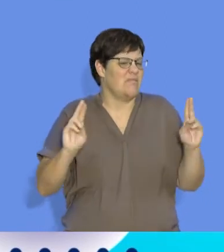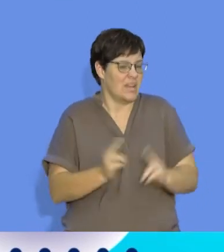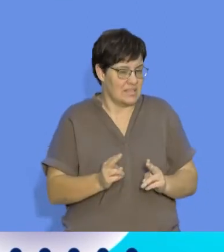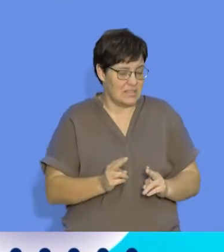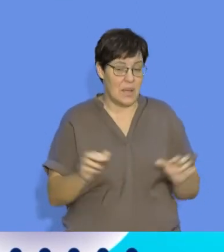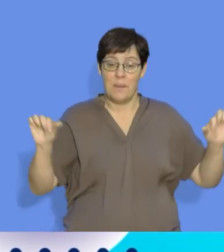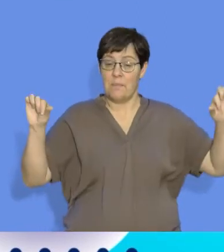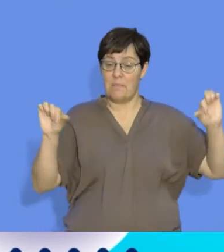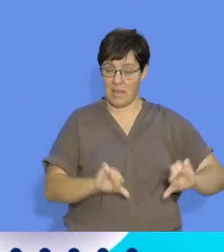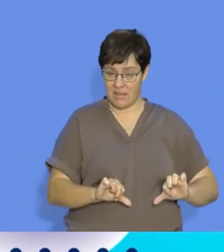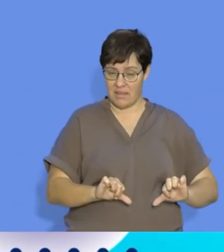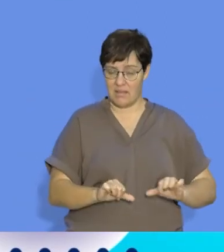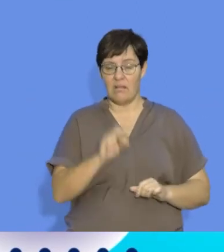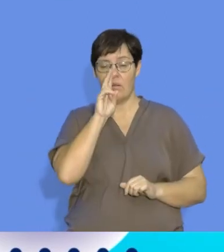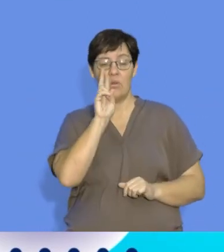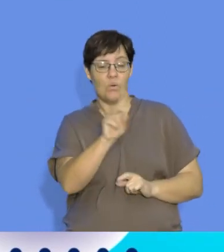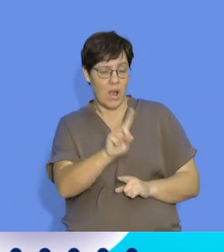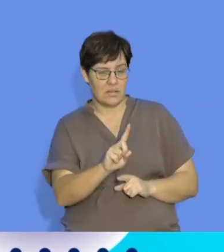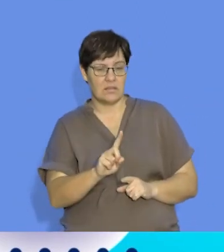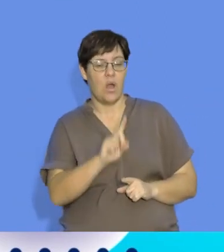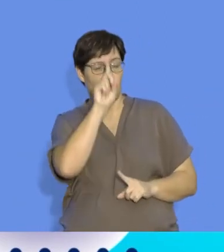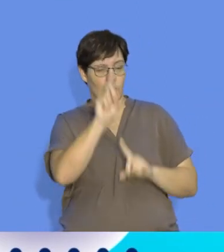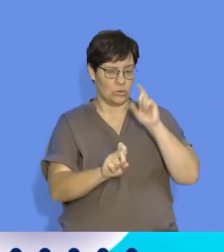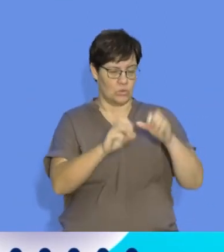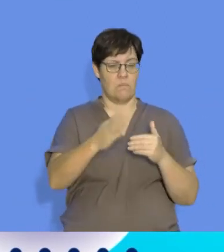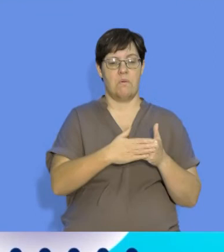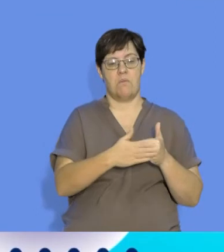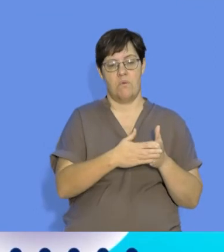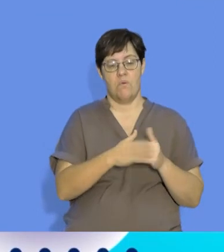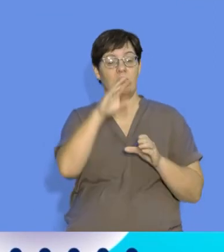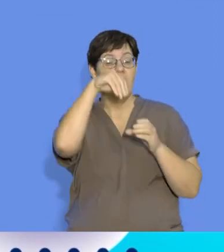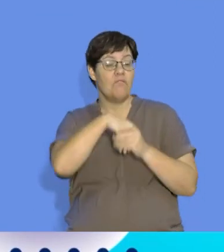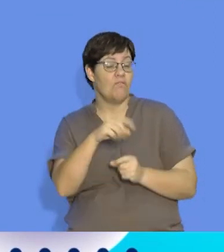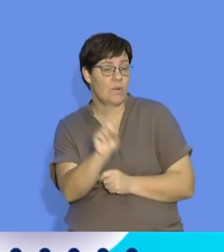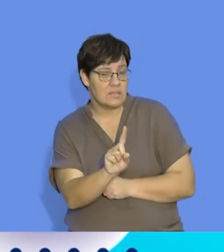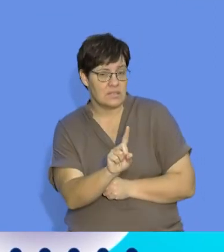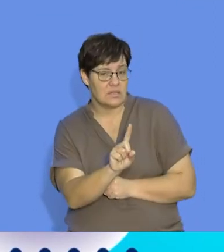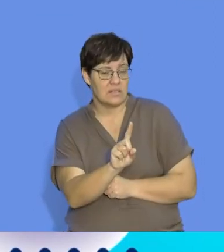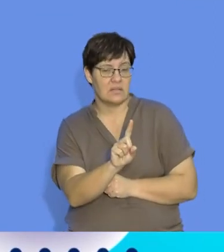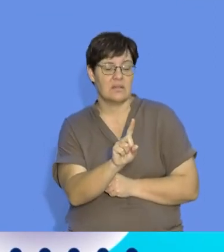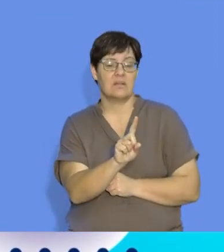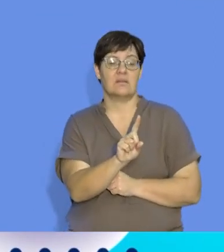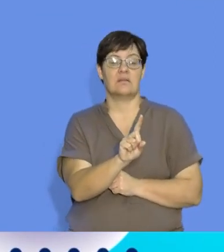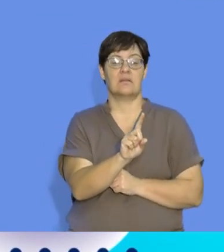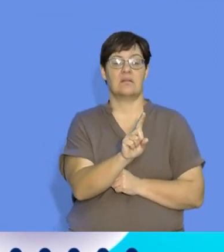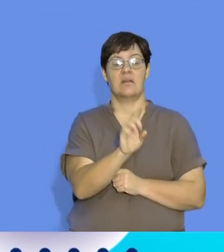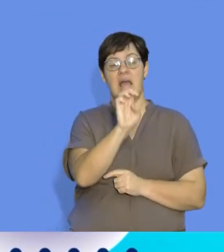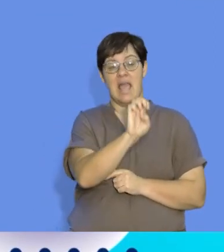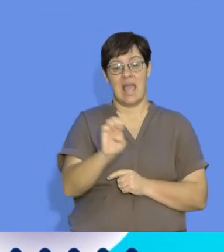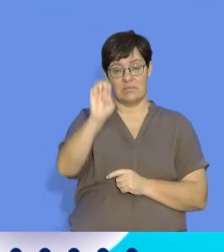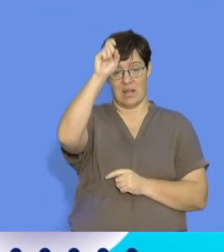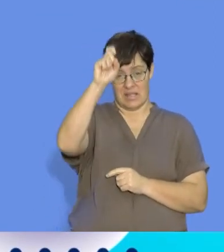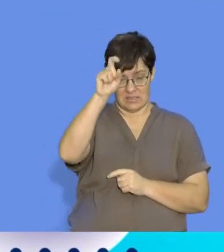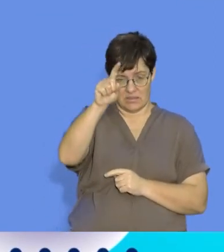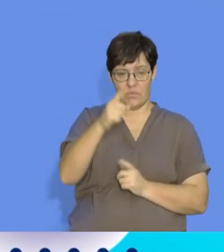to take a quick ad break. When we come back, we'll look at more questions that involve an exponential